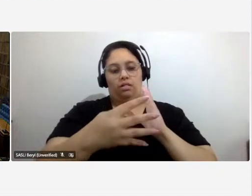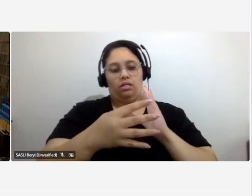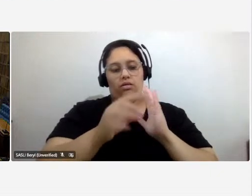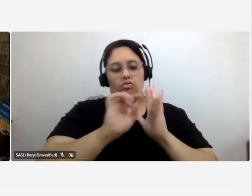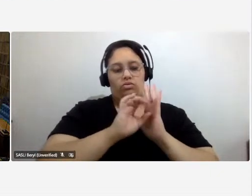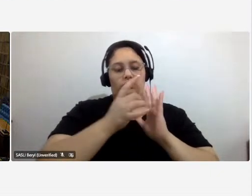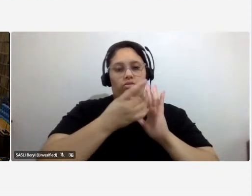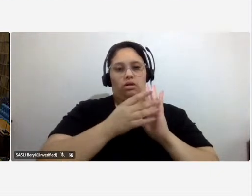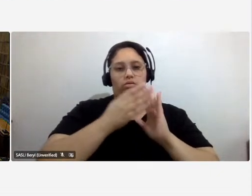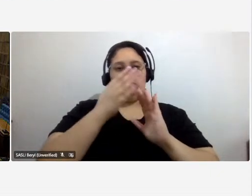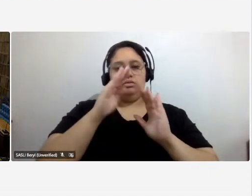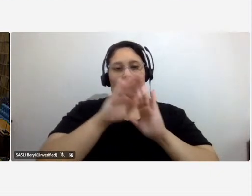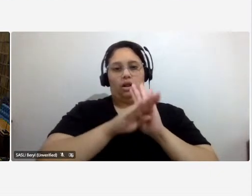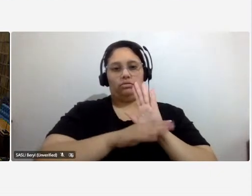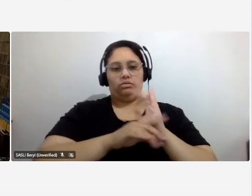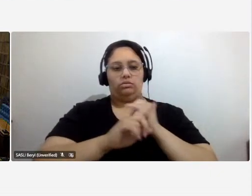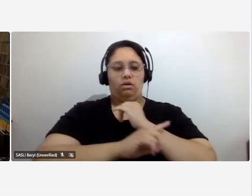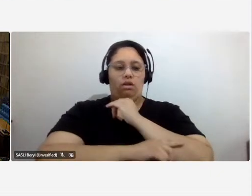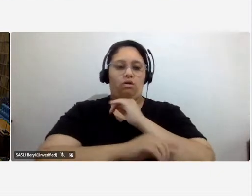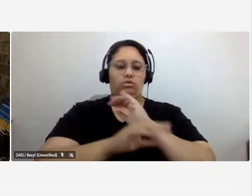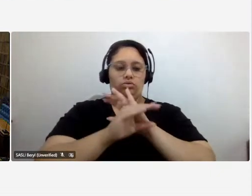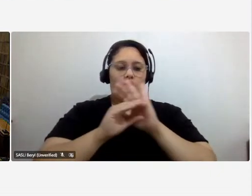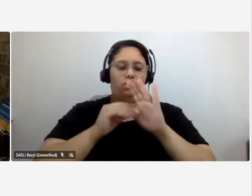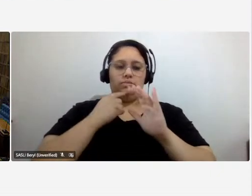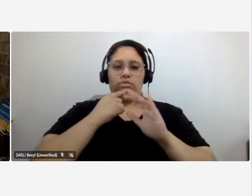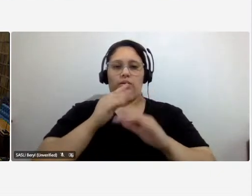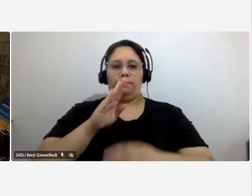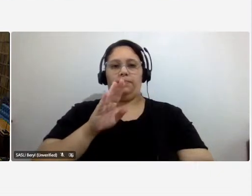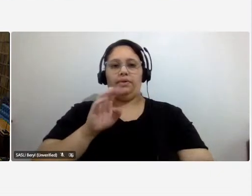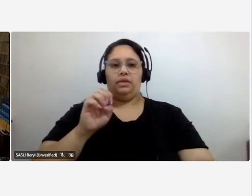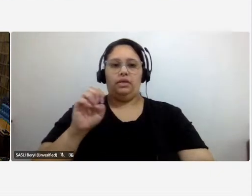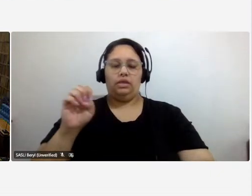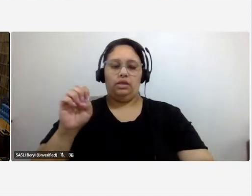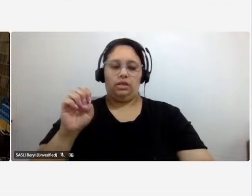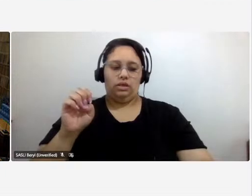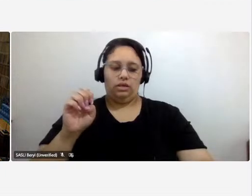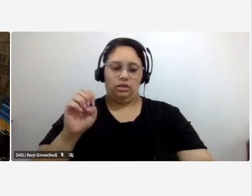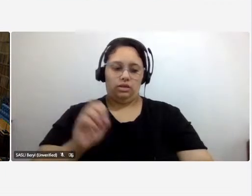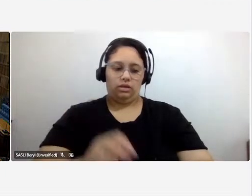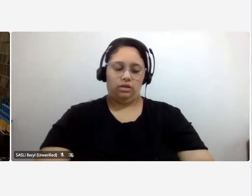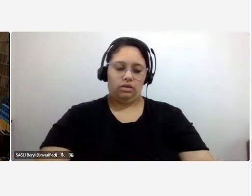consultants are listed, the last column mentions the BEE, triple BEE level. Yeah.